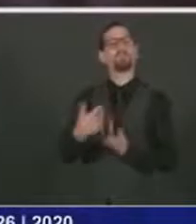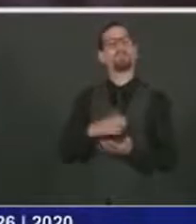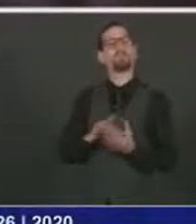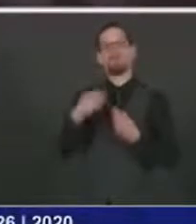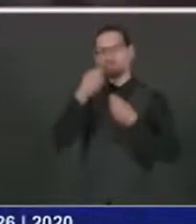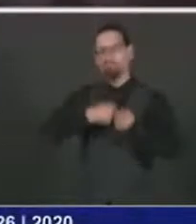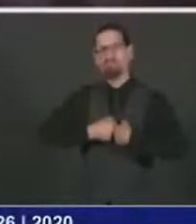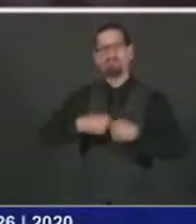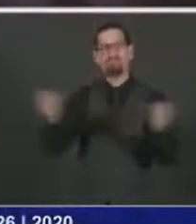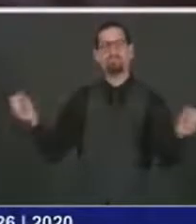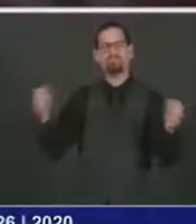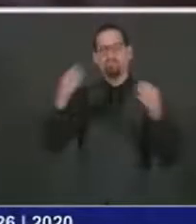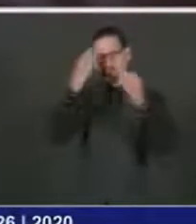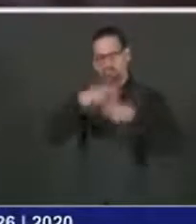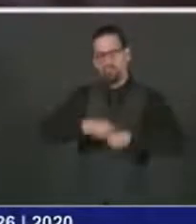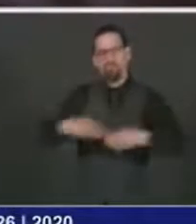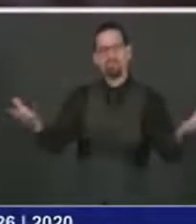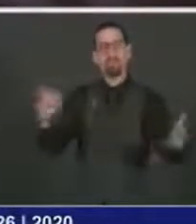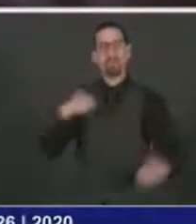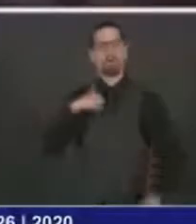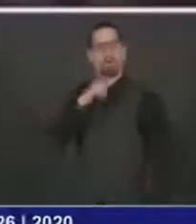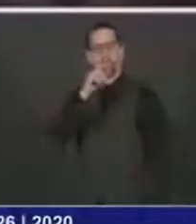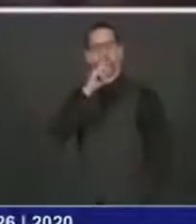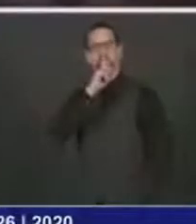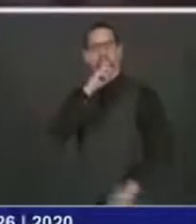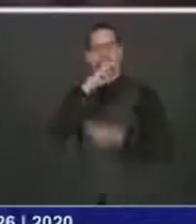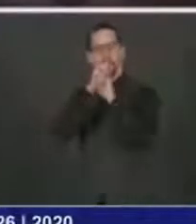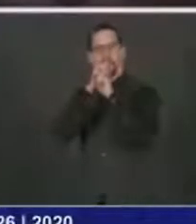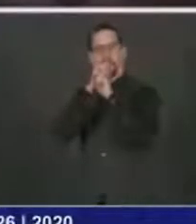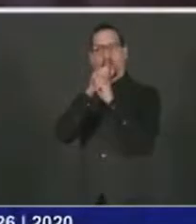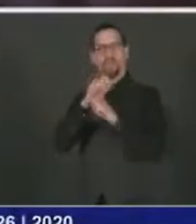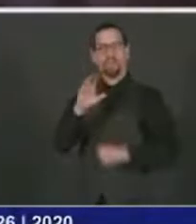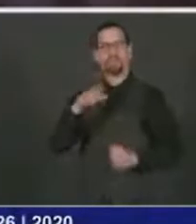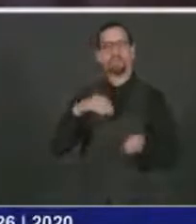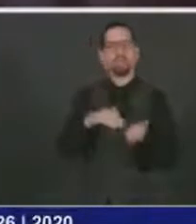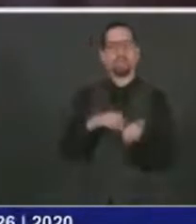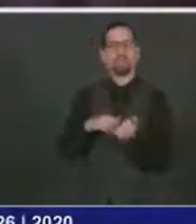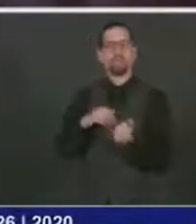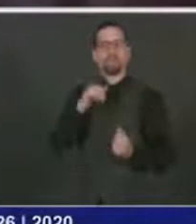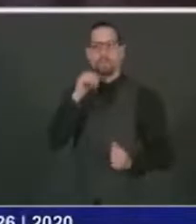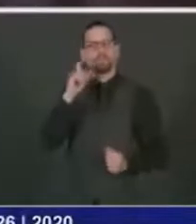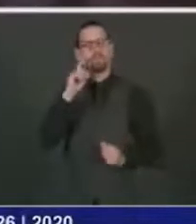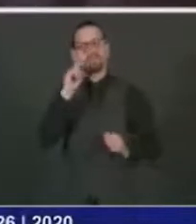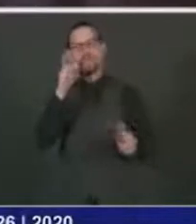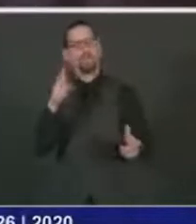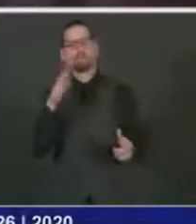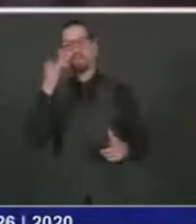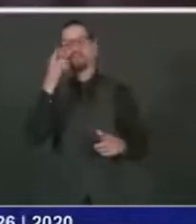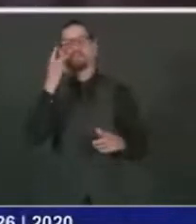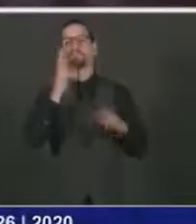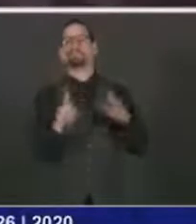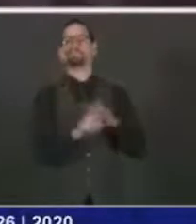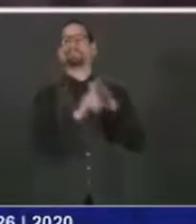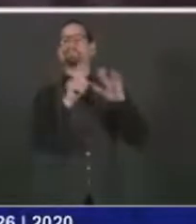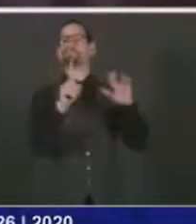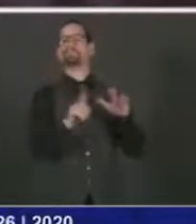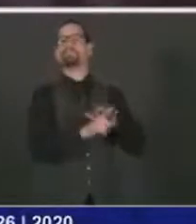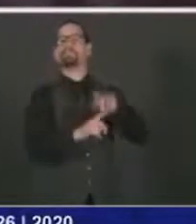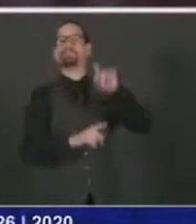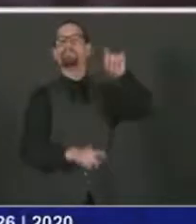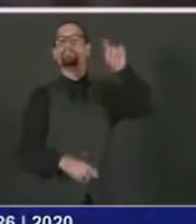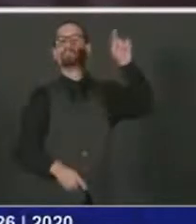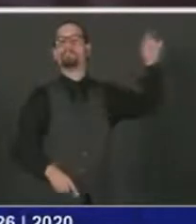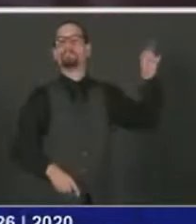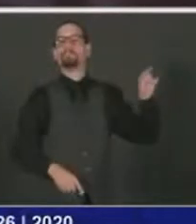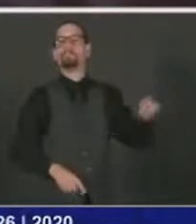Secondly, as the doctor said, it wasn't a surprise. We're seeing this in other states. It's a single person. Parents should